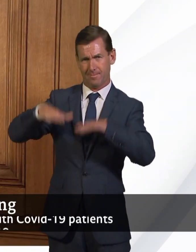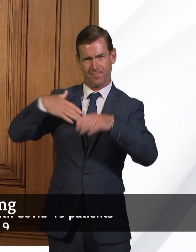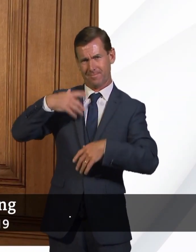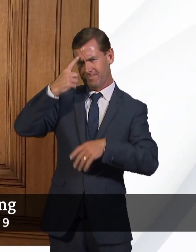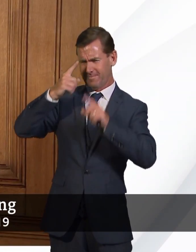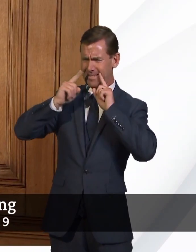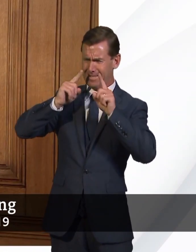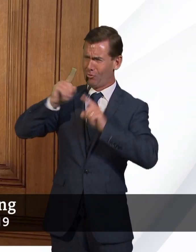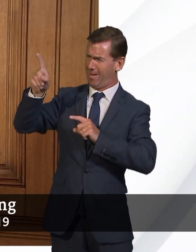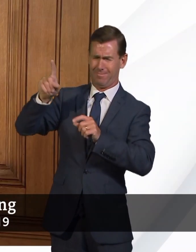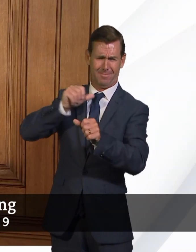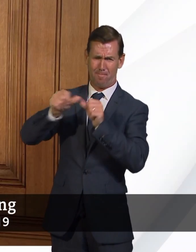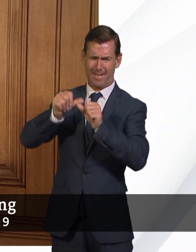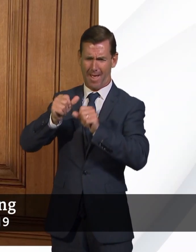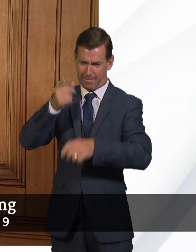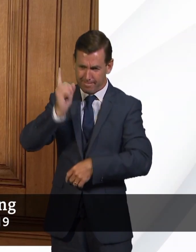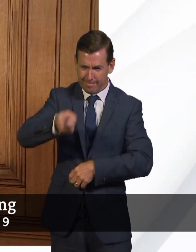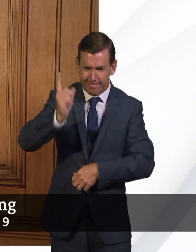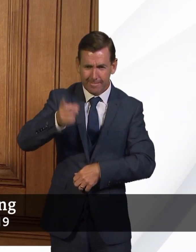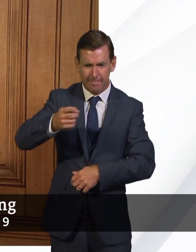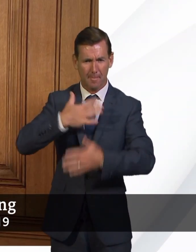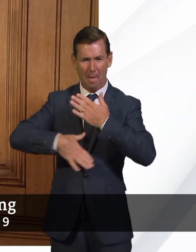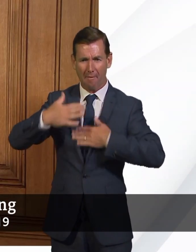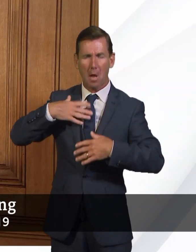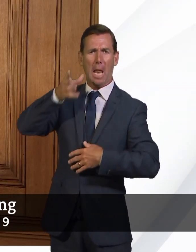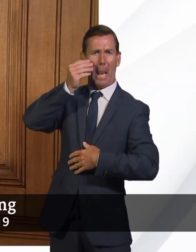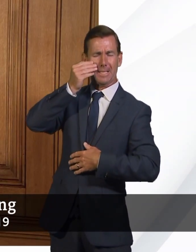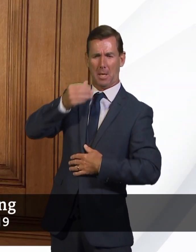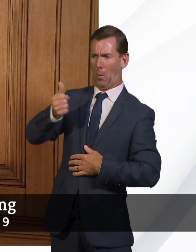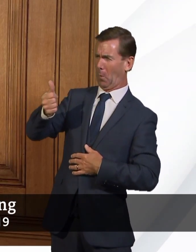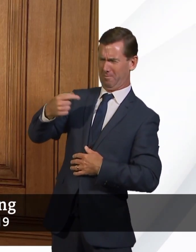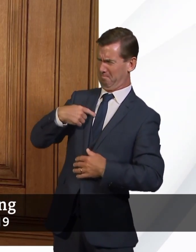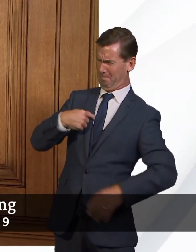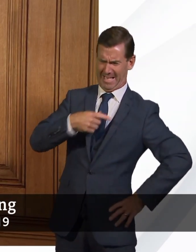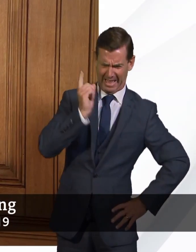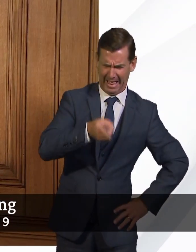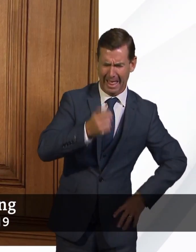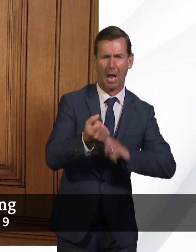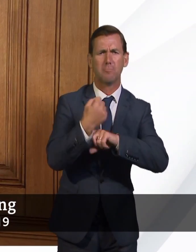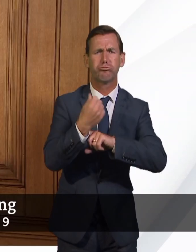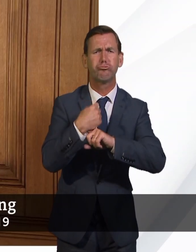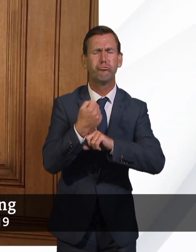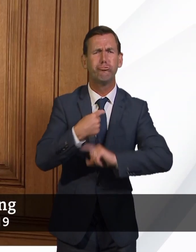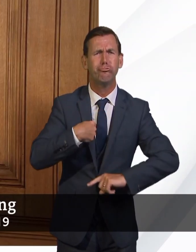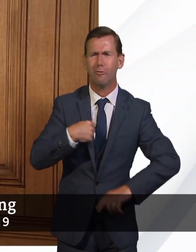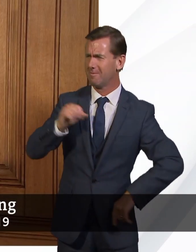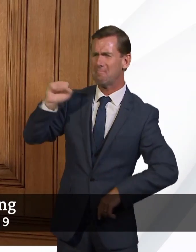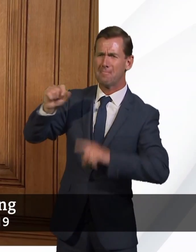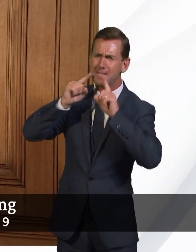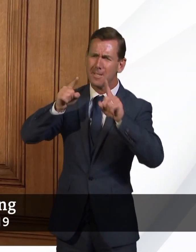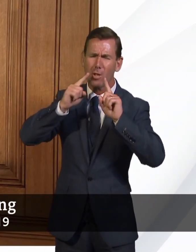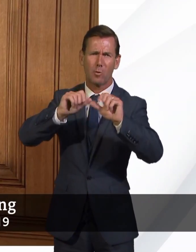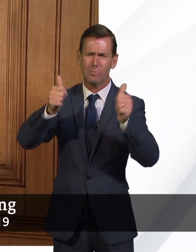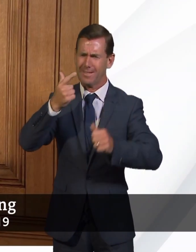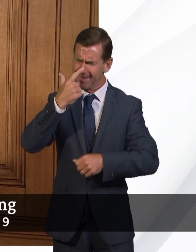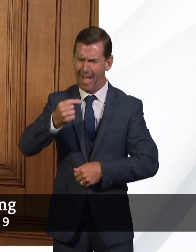than I was at trying to get my children to wash their hands consistently and practice good hygiene. So there's some really strong guidance out there to